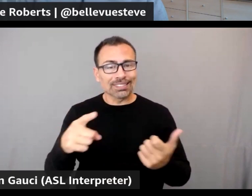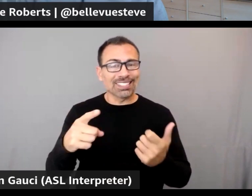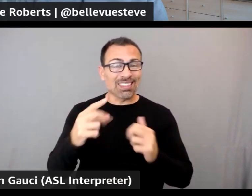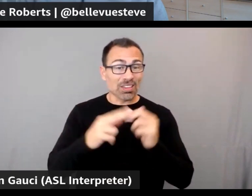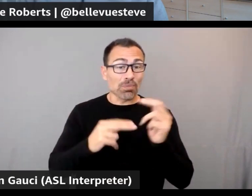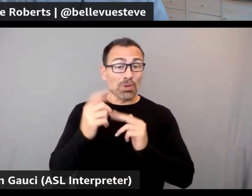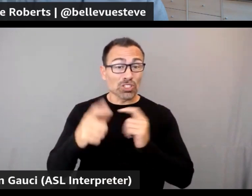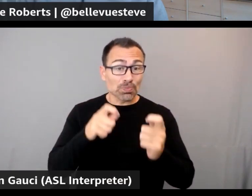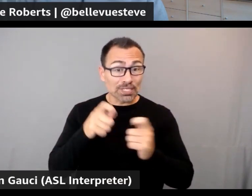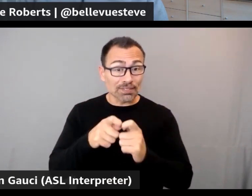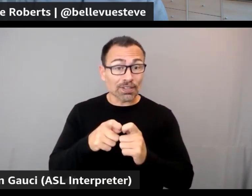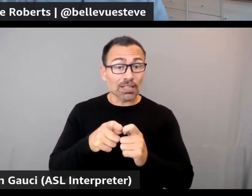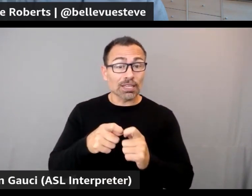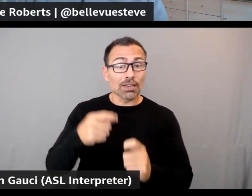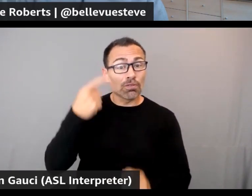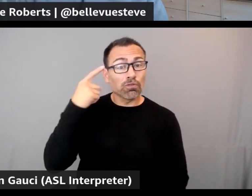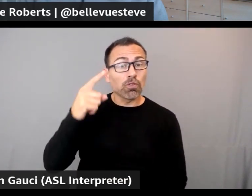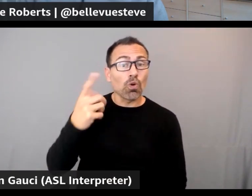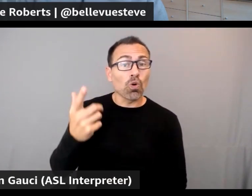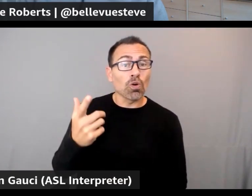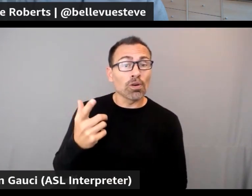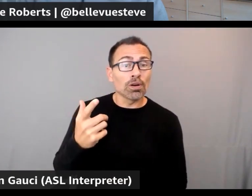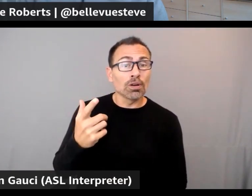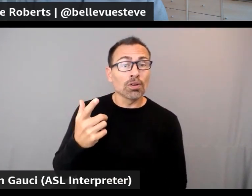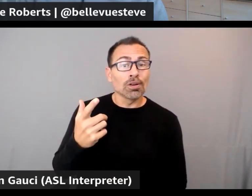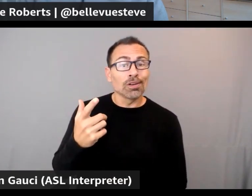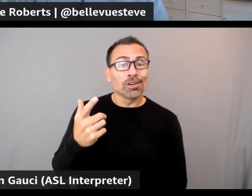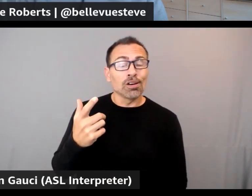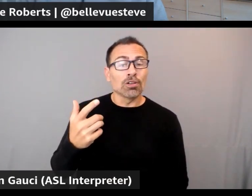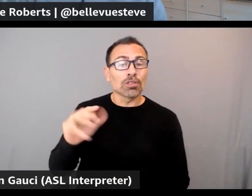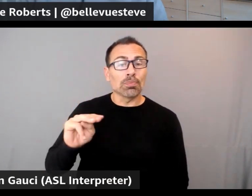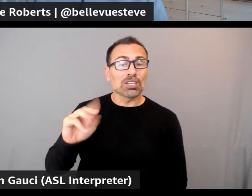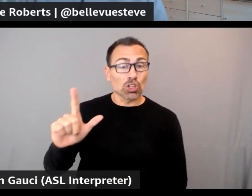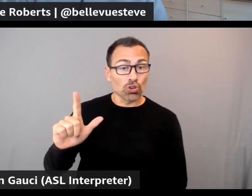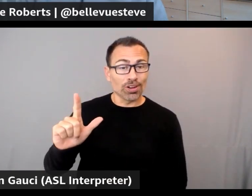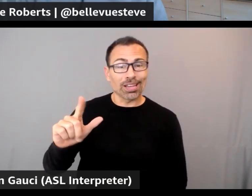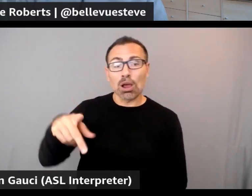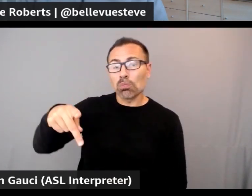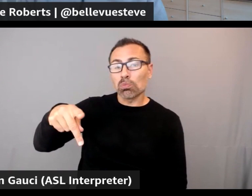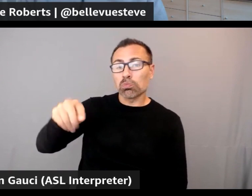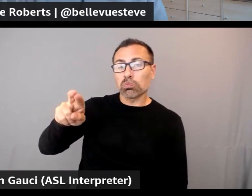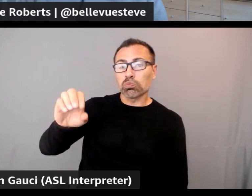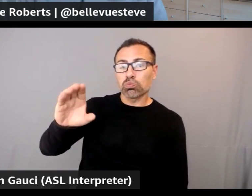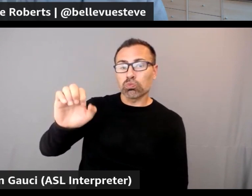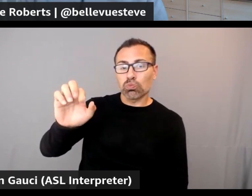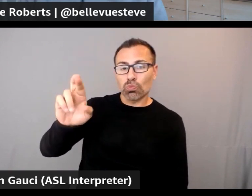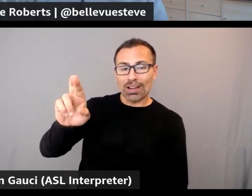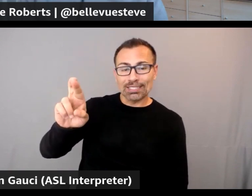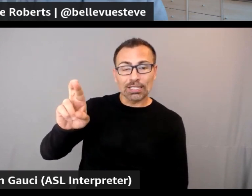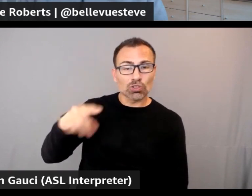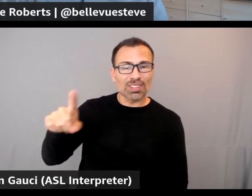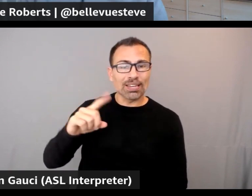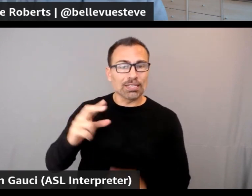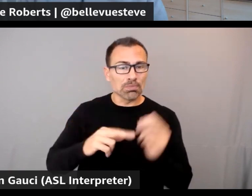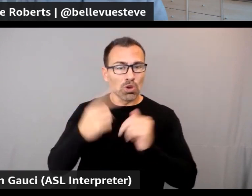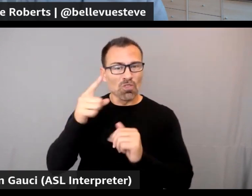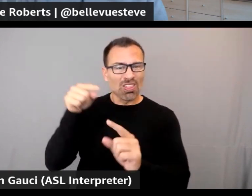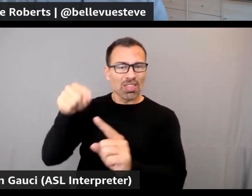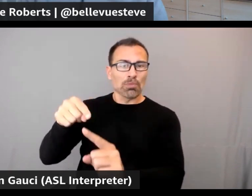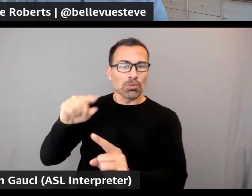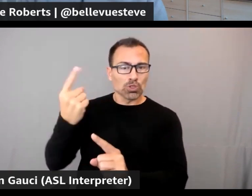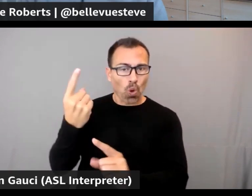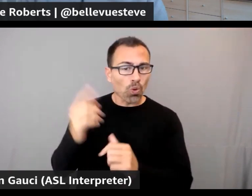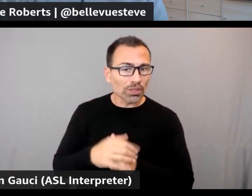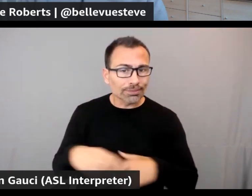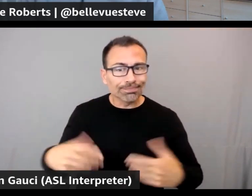I mentioned before, they are basically a machine learning processor that we purposely built for that purpose and that purpose